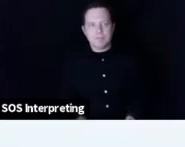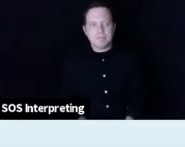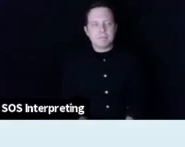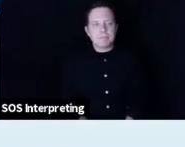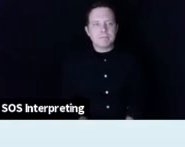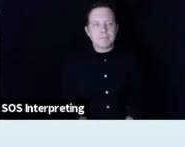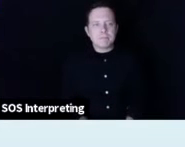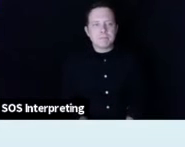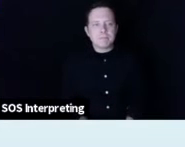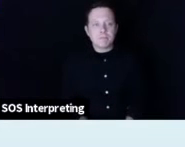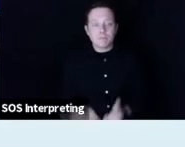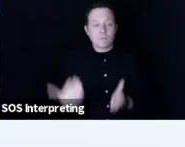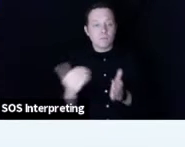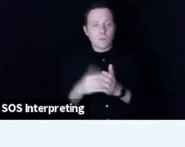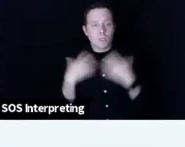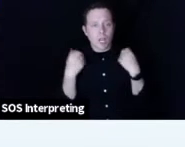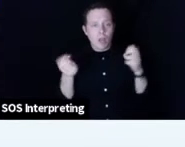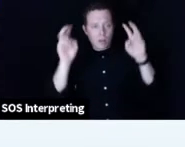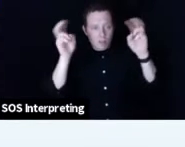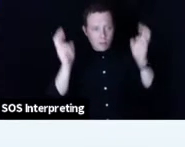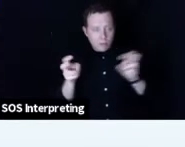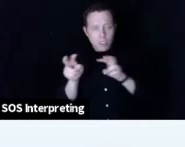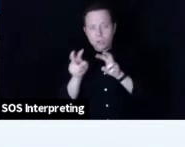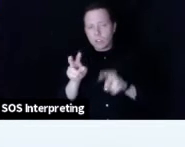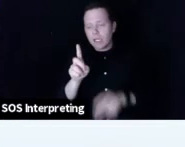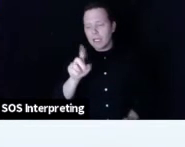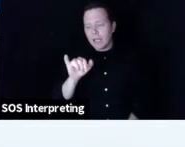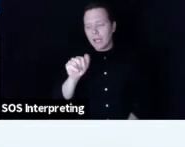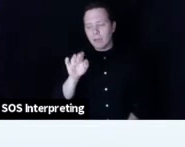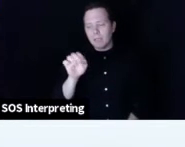So again, let's go to health topics and look at diabetes.